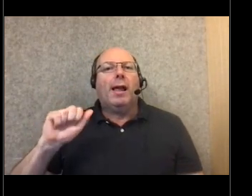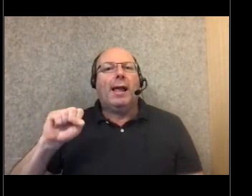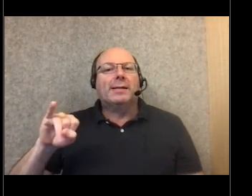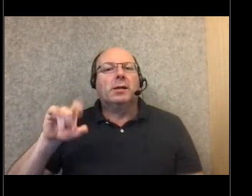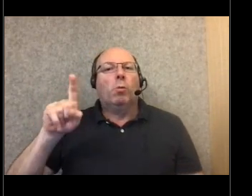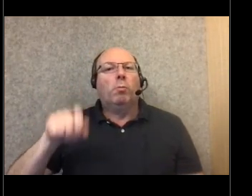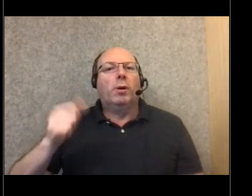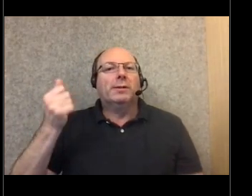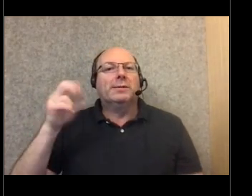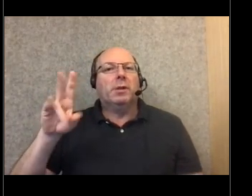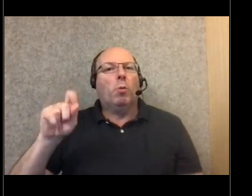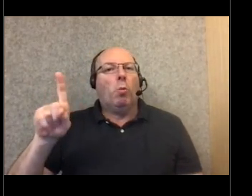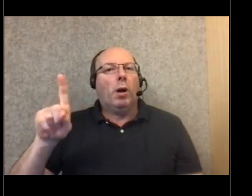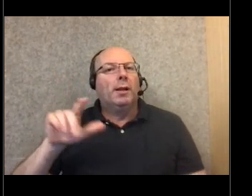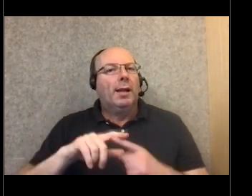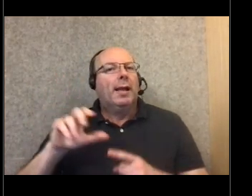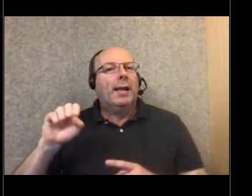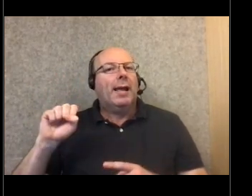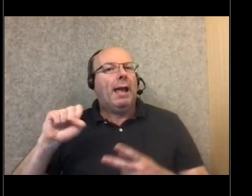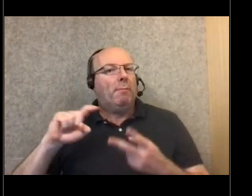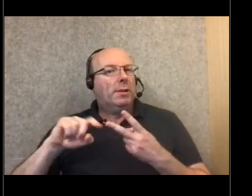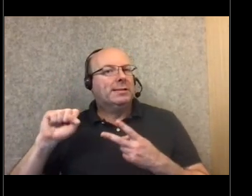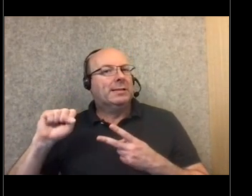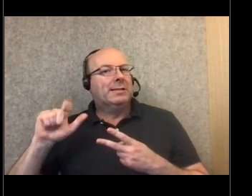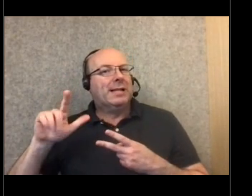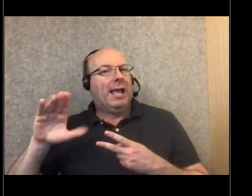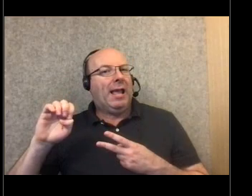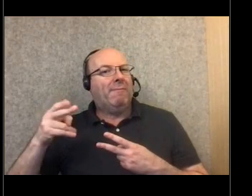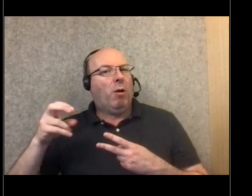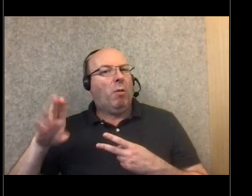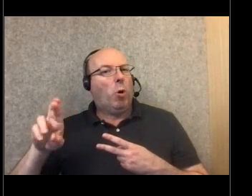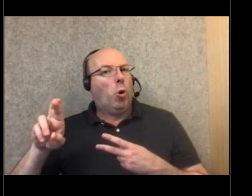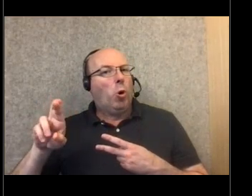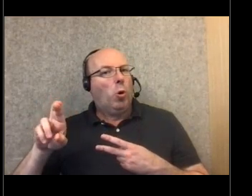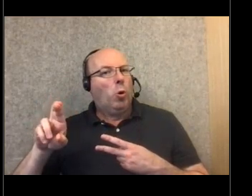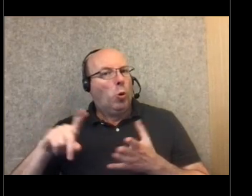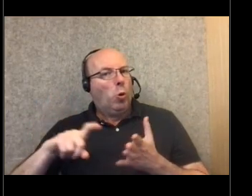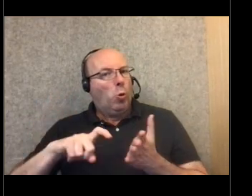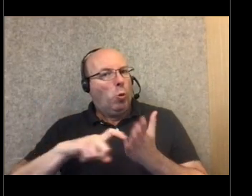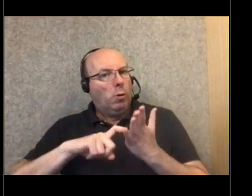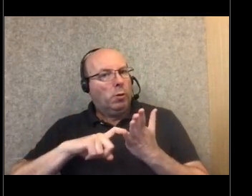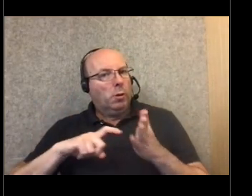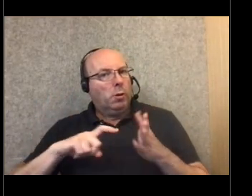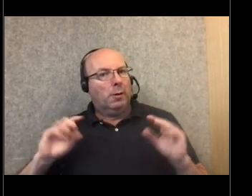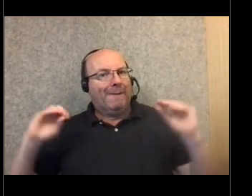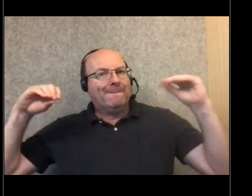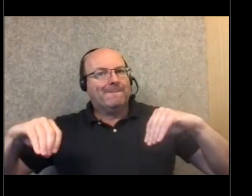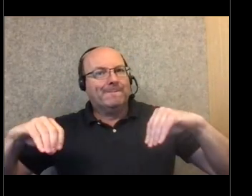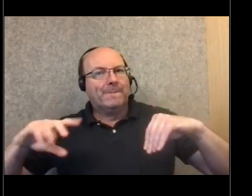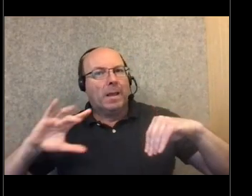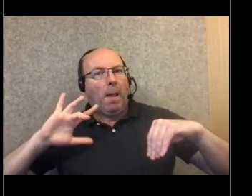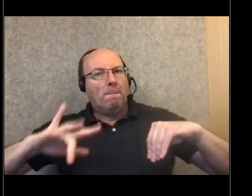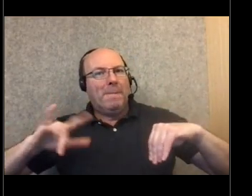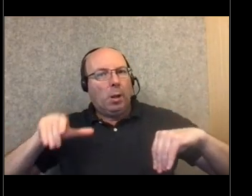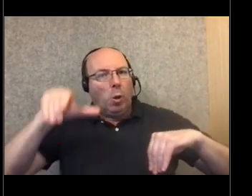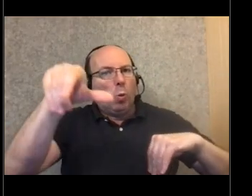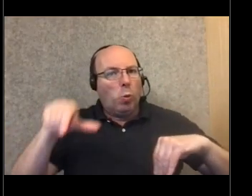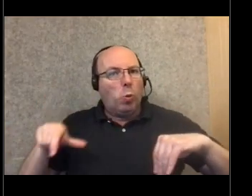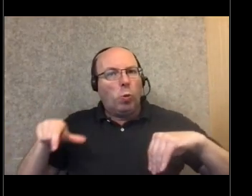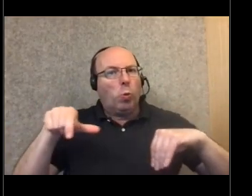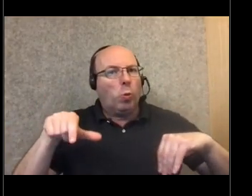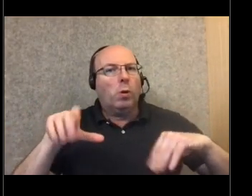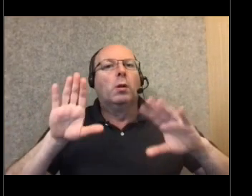A117.1 and other safe harbors generally do not have requirements for installing an intermediate handrail, but